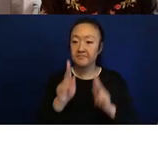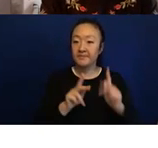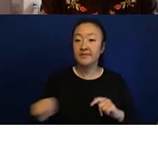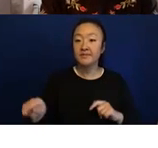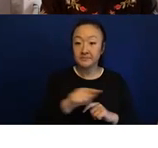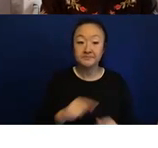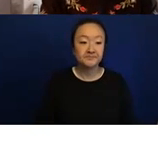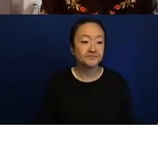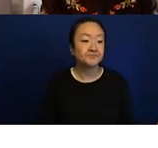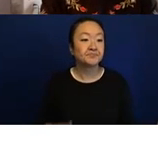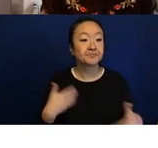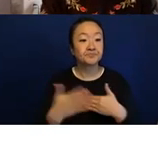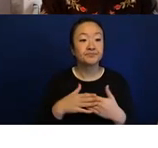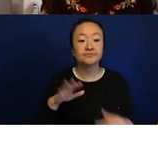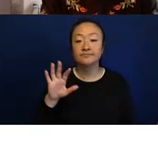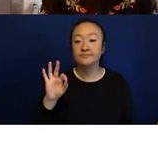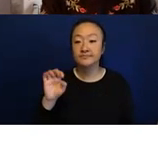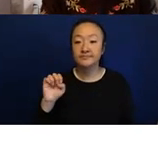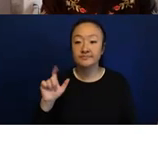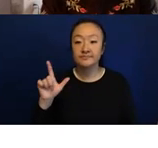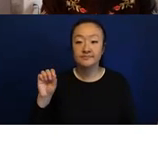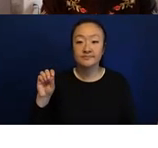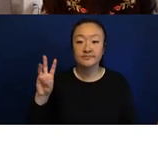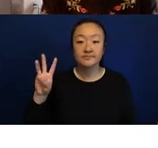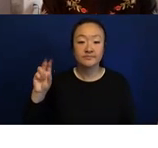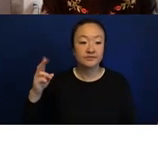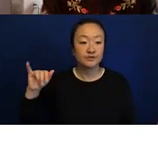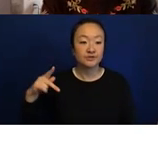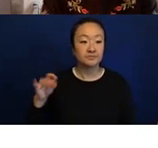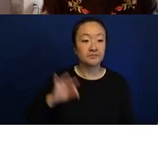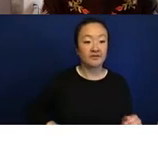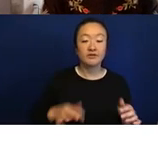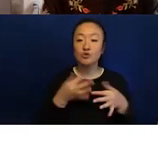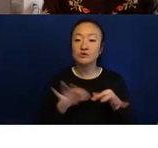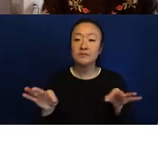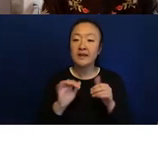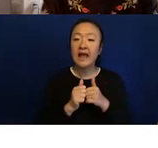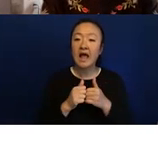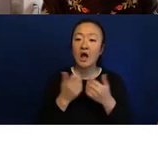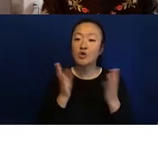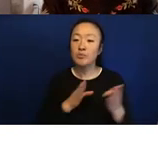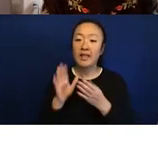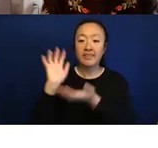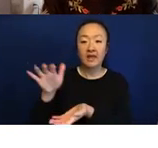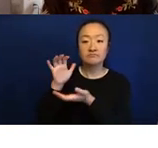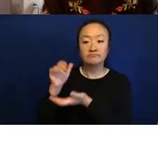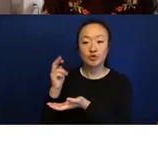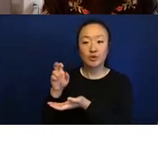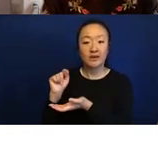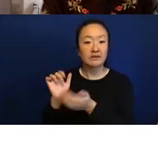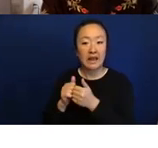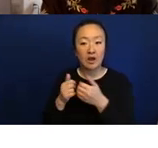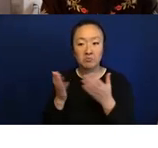Next, fellowship benefits, a statement on how you plan to use the cash grant. It can be